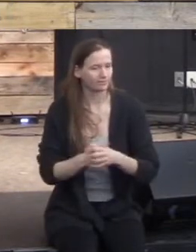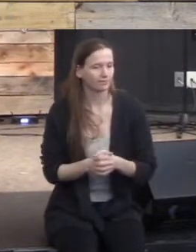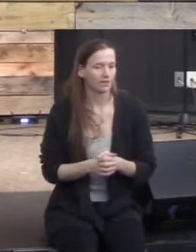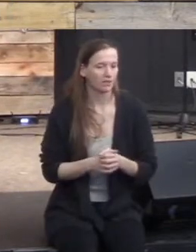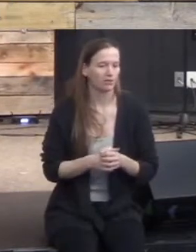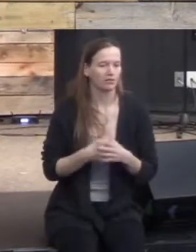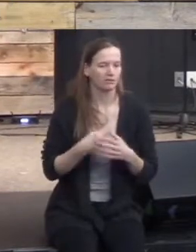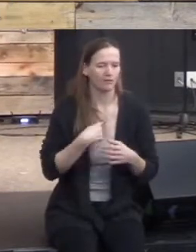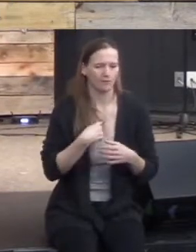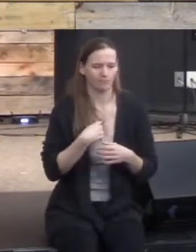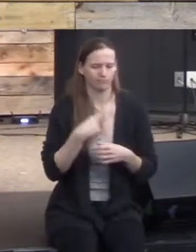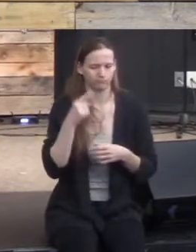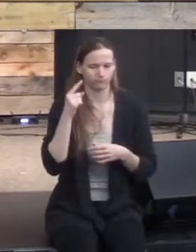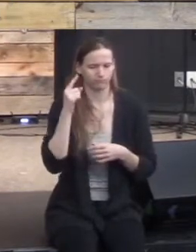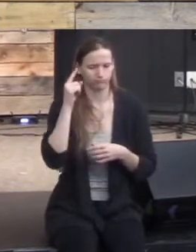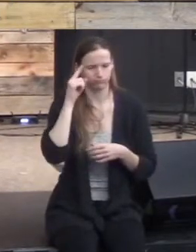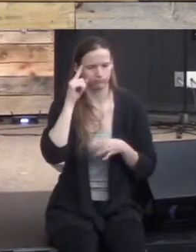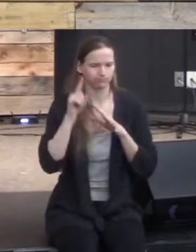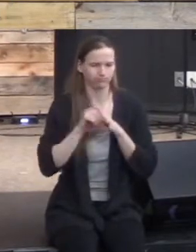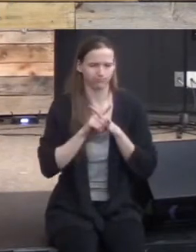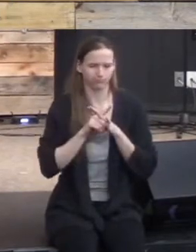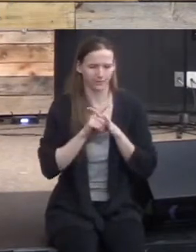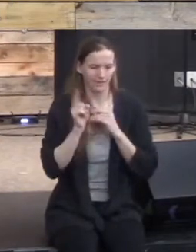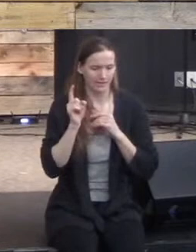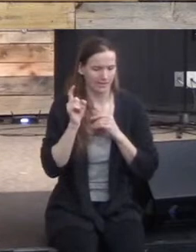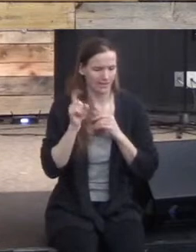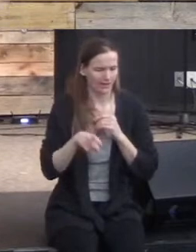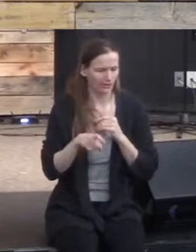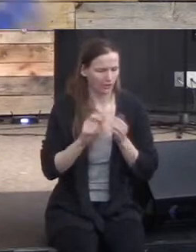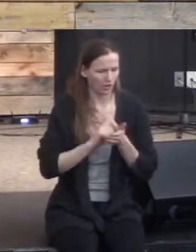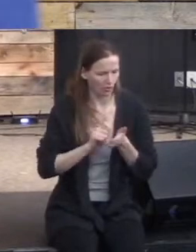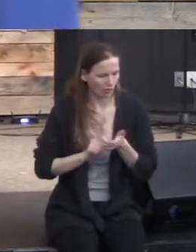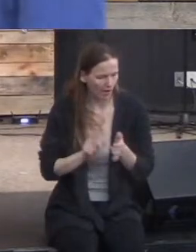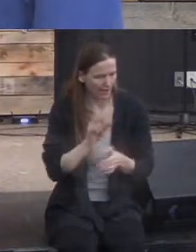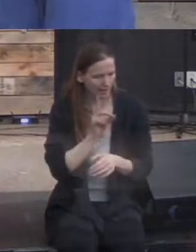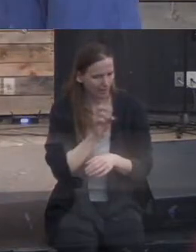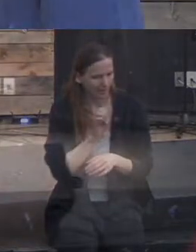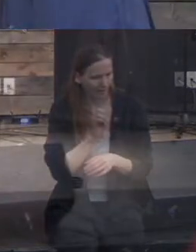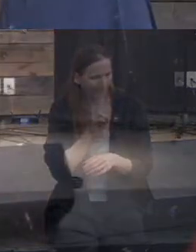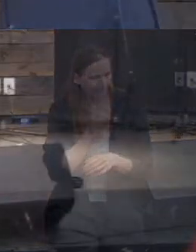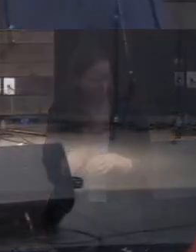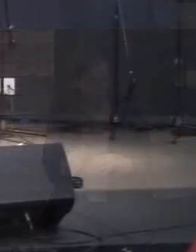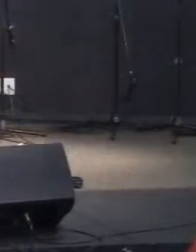some devotionals. And so I put this one together called Walking with a Limp.